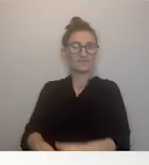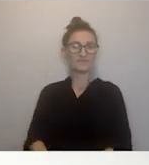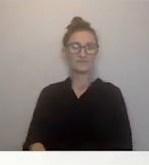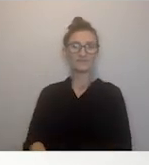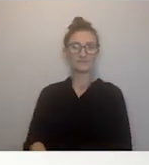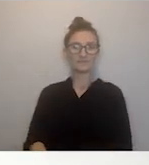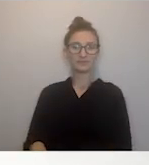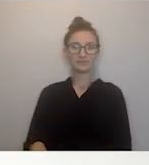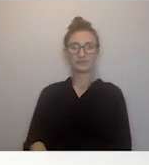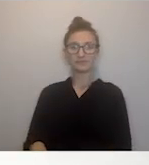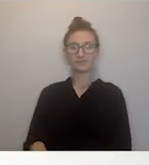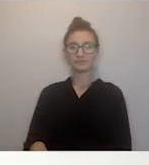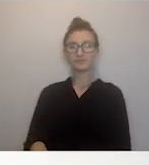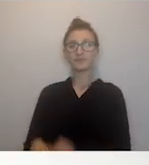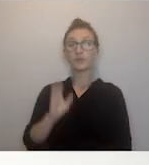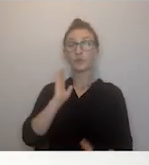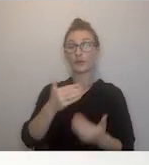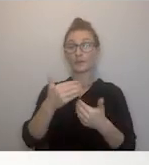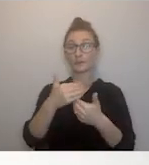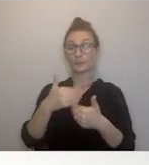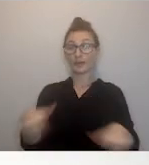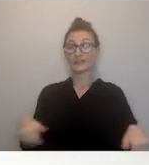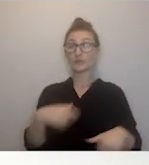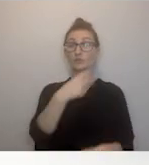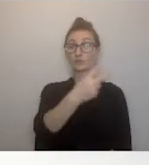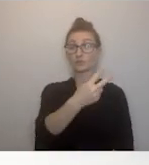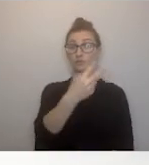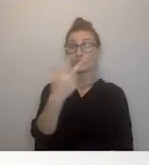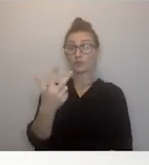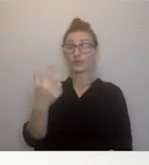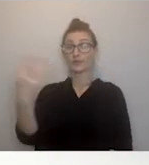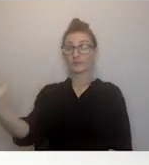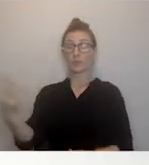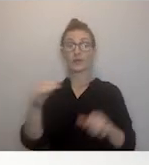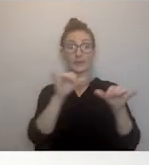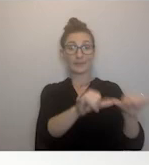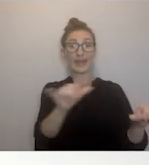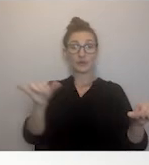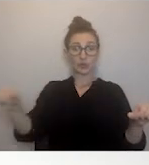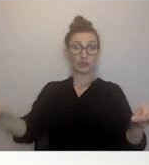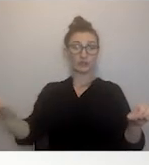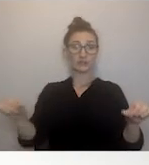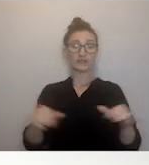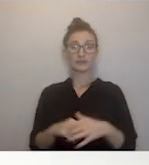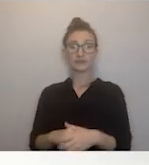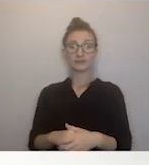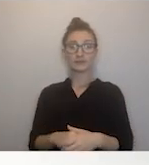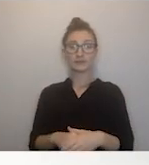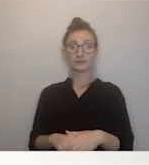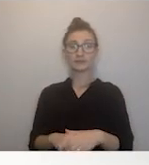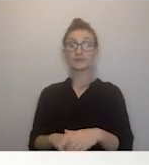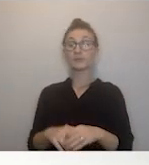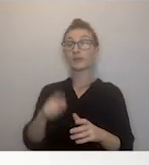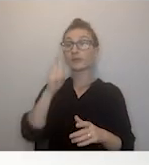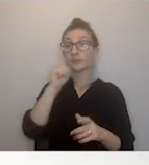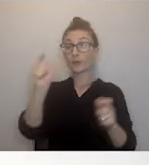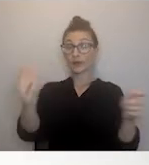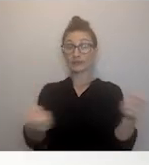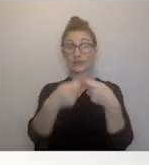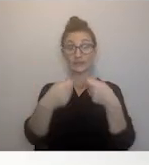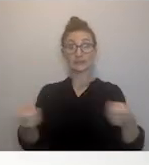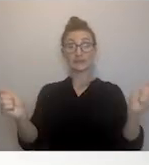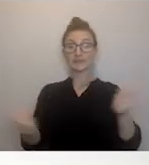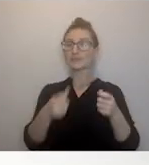with. And you break it down into 2, 3, and 4 patterns. That is our base lesson, learning the conducting patterns. But